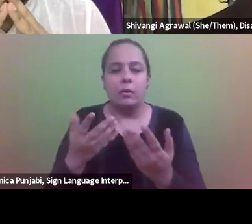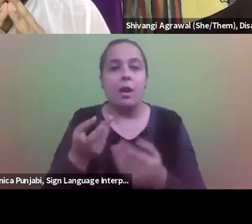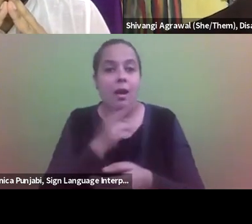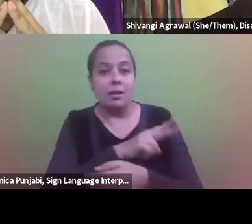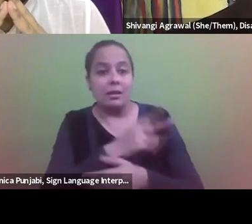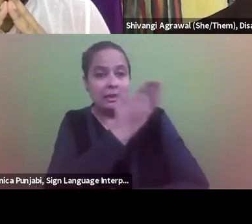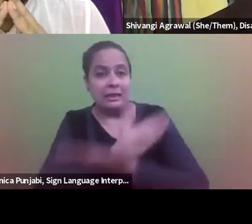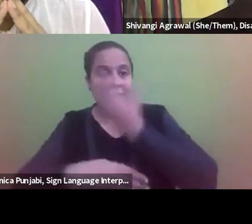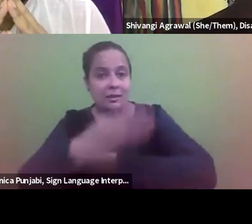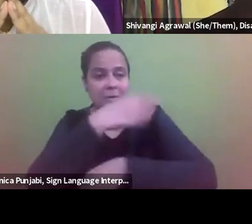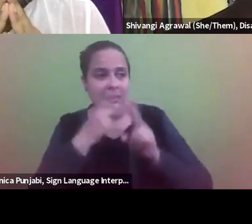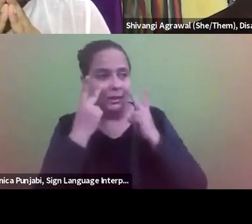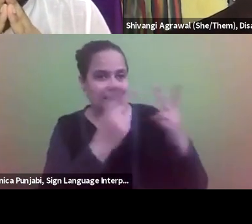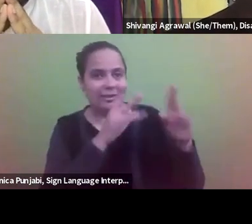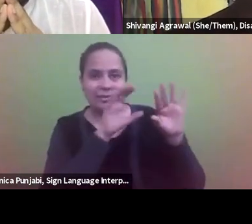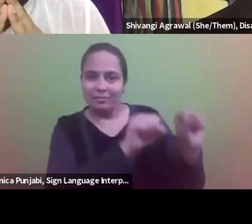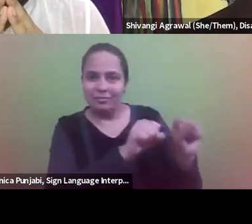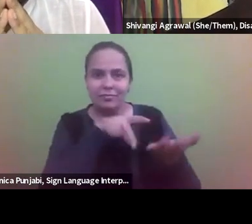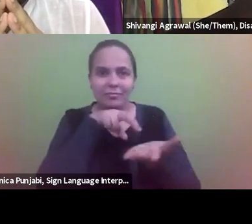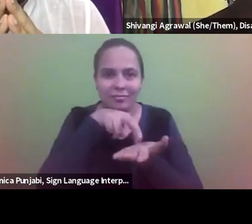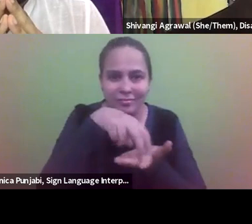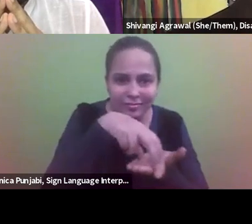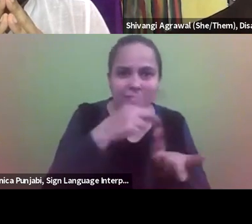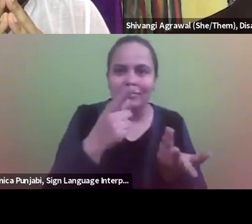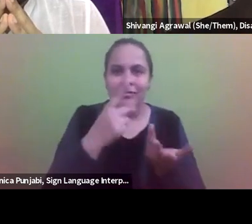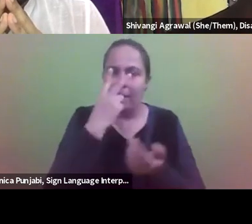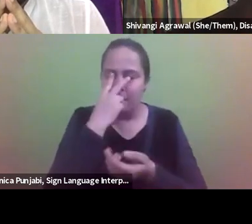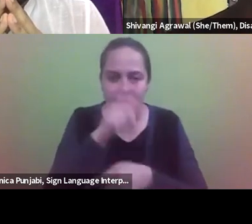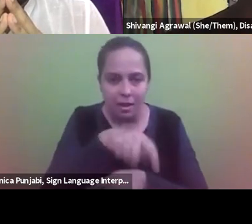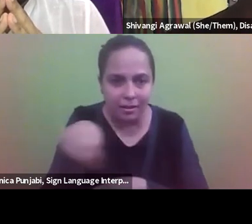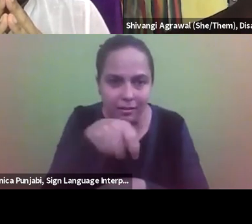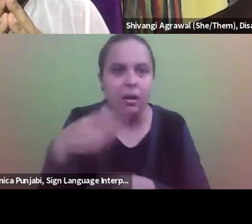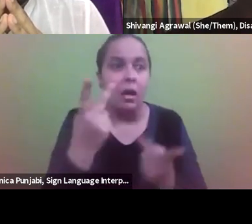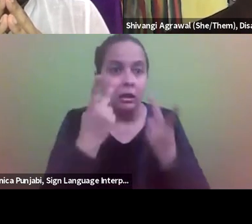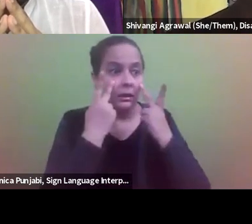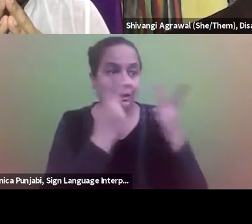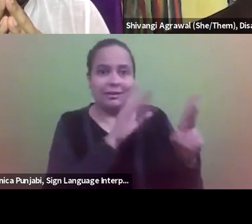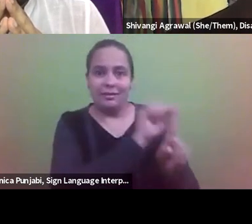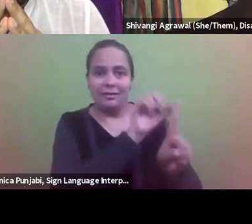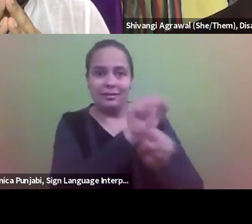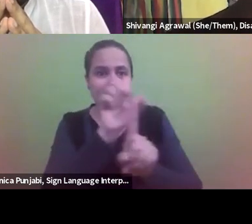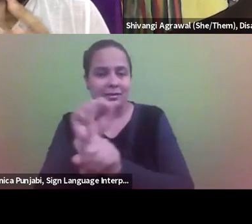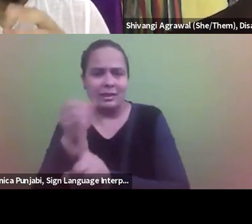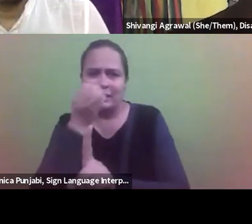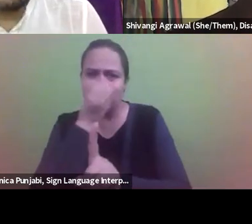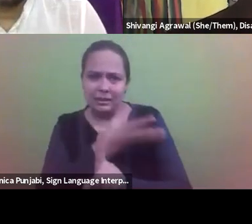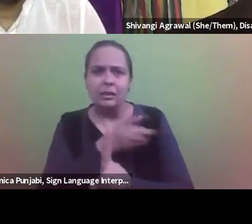but also opening our homes and opening our personal